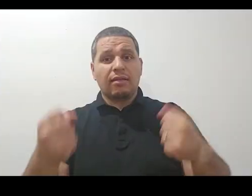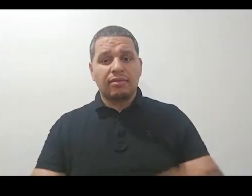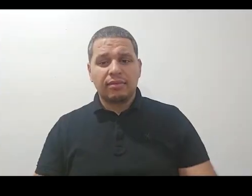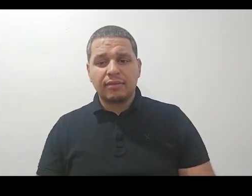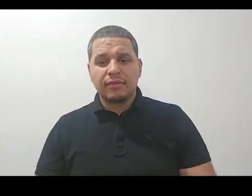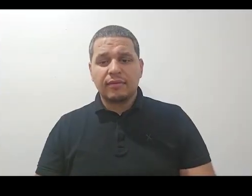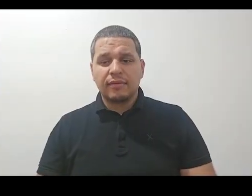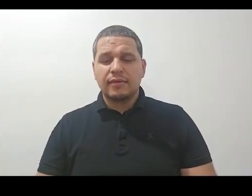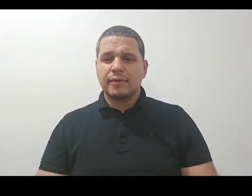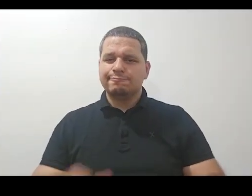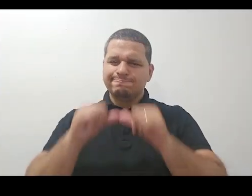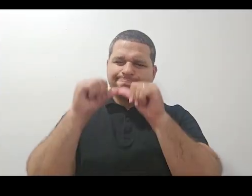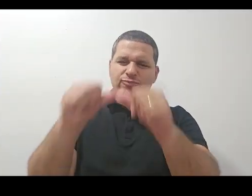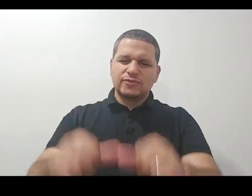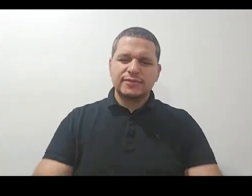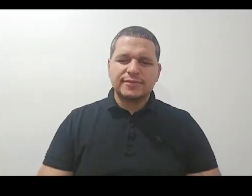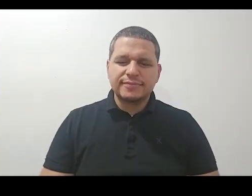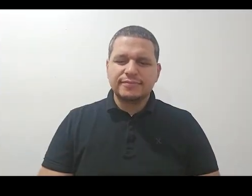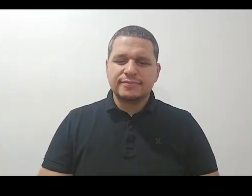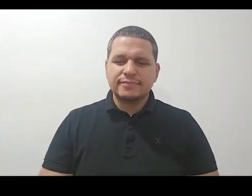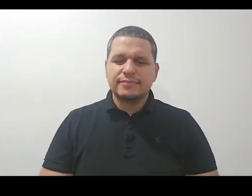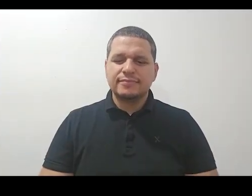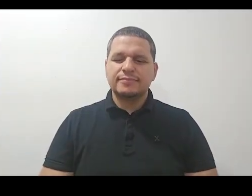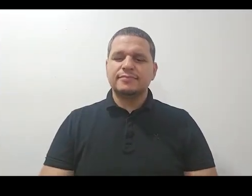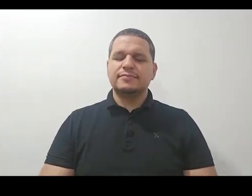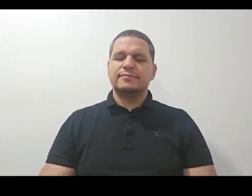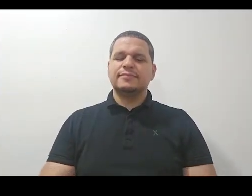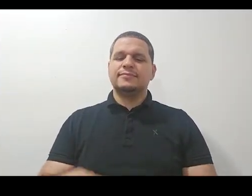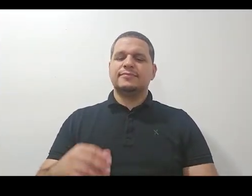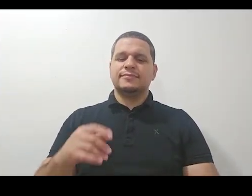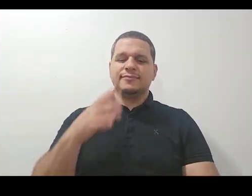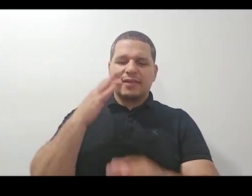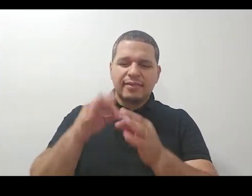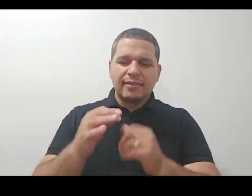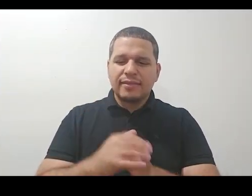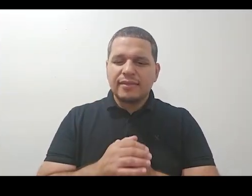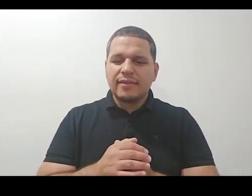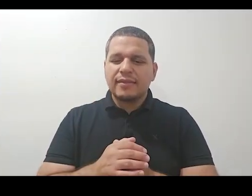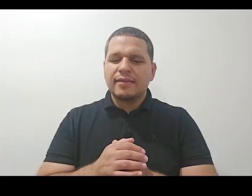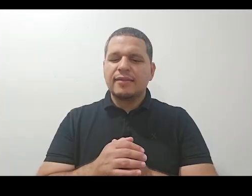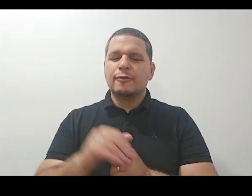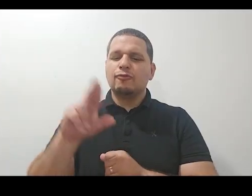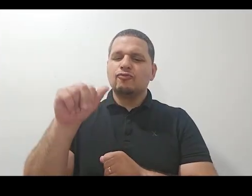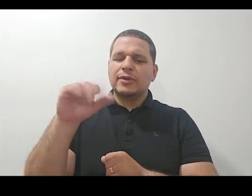Competition. Help. Perseverance. Gain.